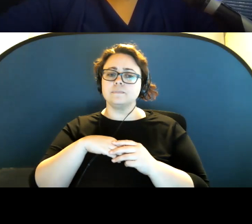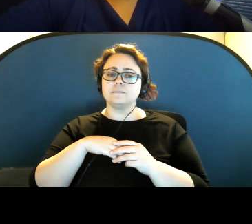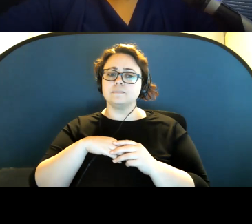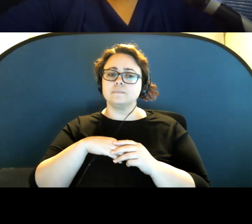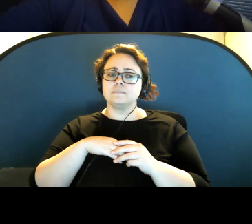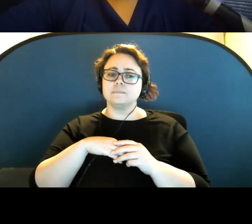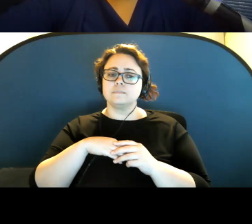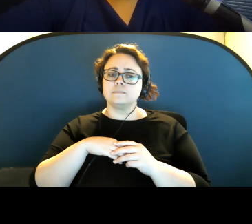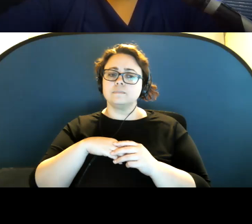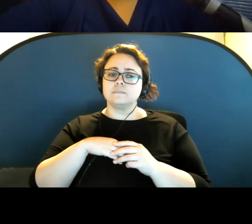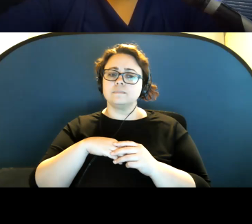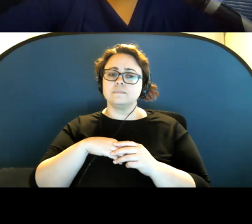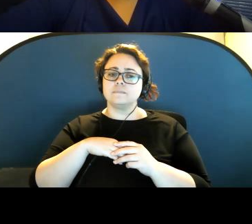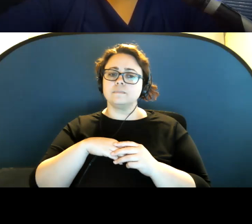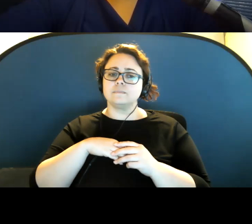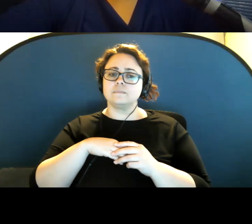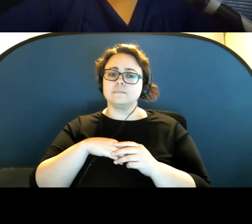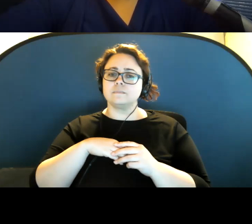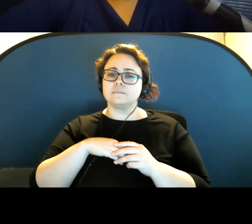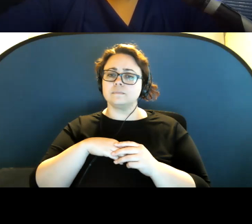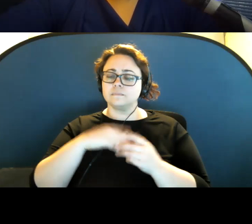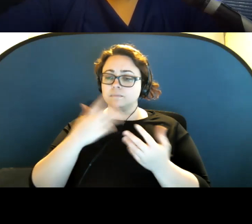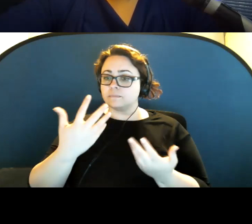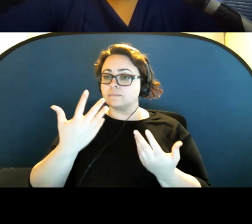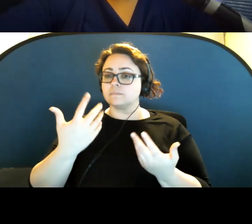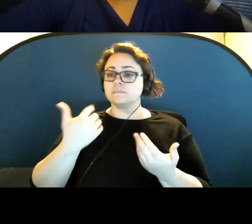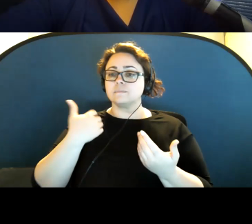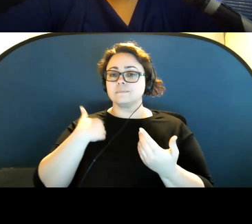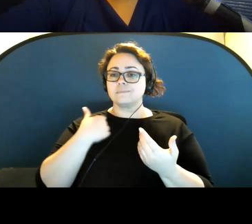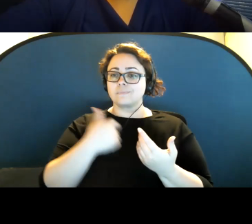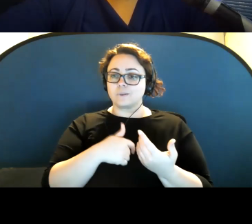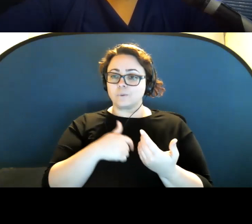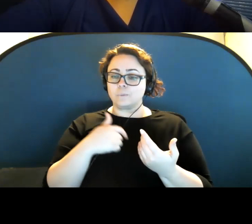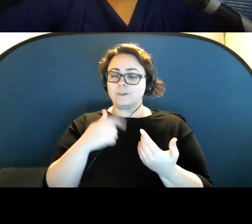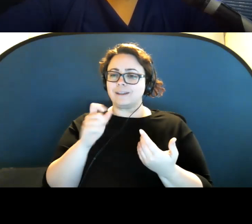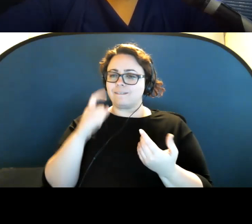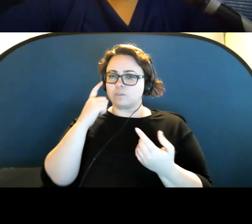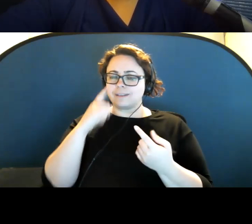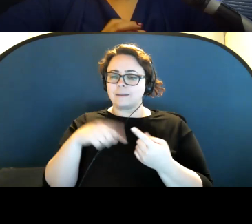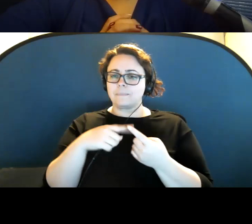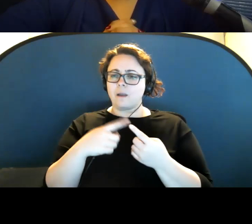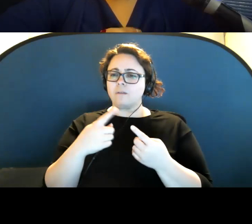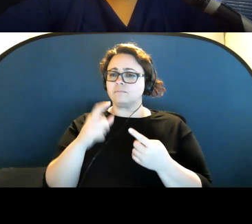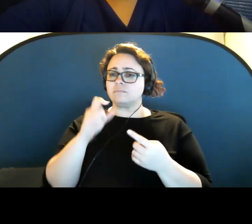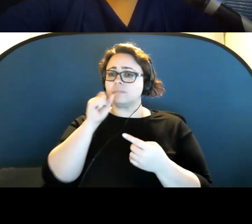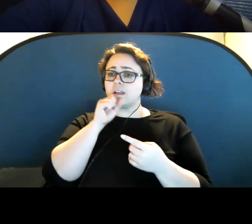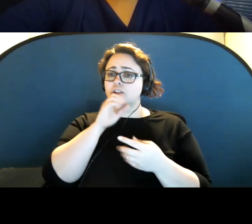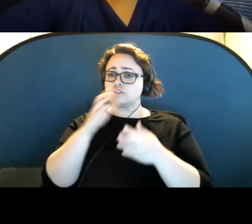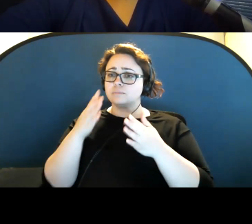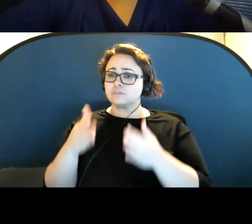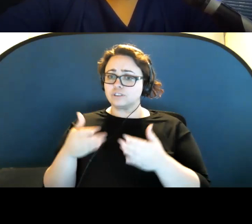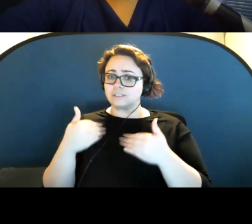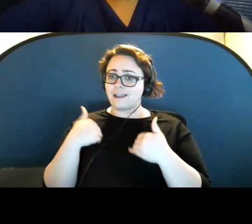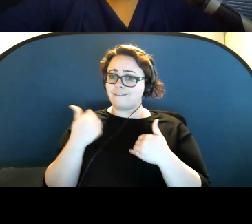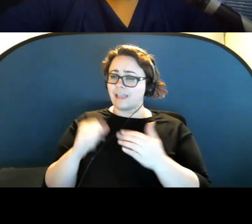Let's see, are they having, is the elder having any symptoms that, might be indicative of an underlying problem? Are